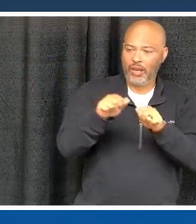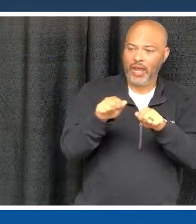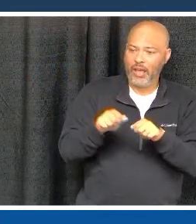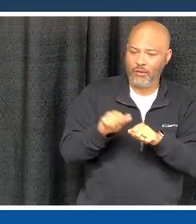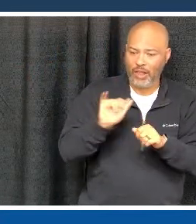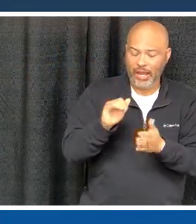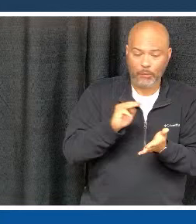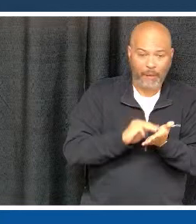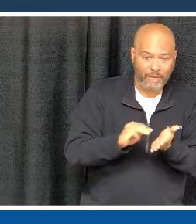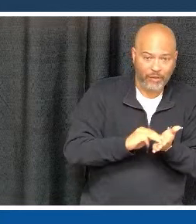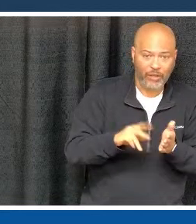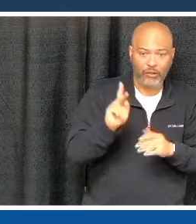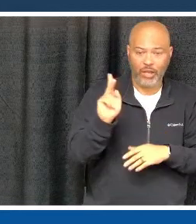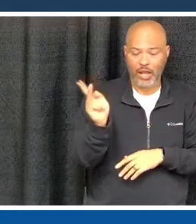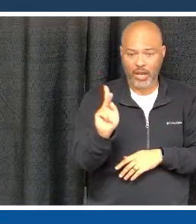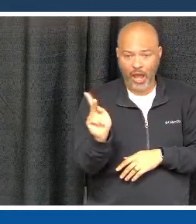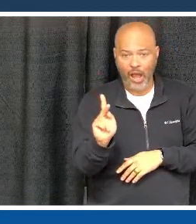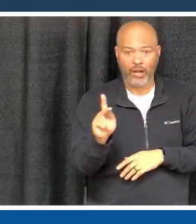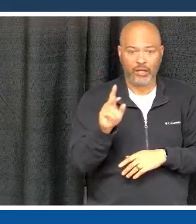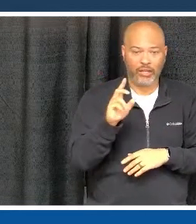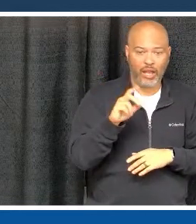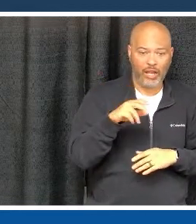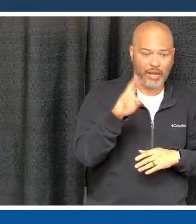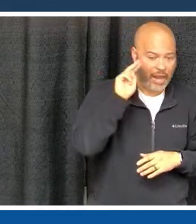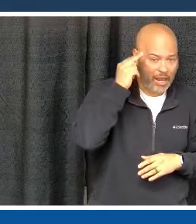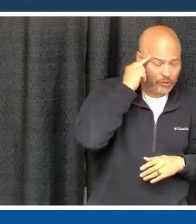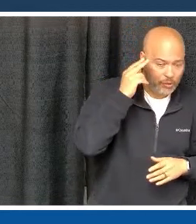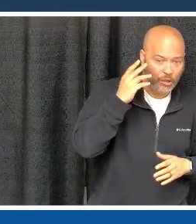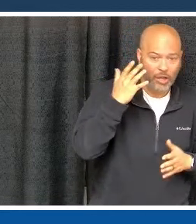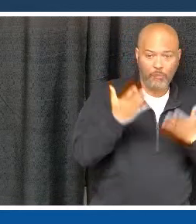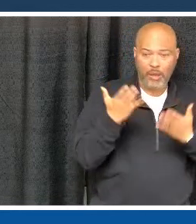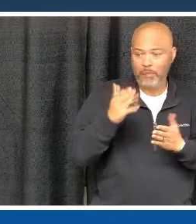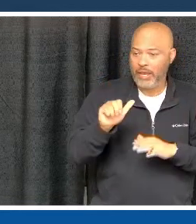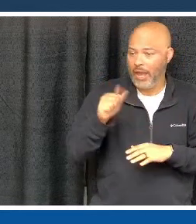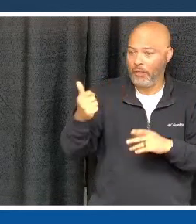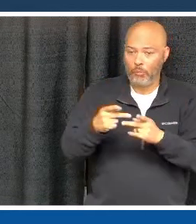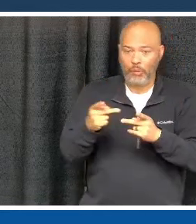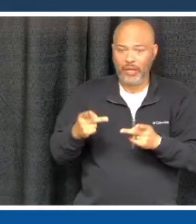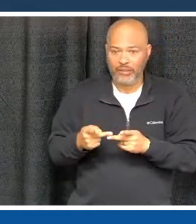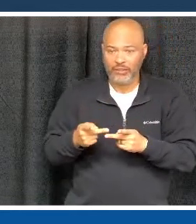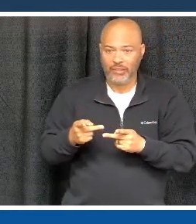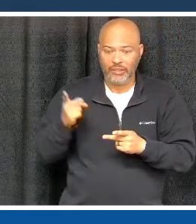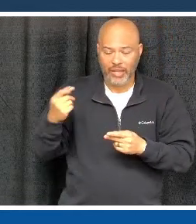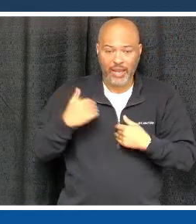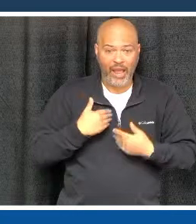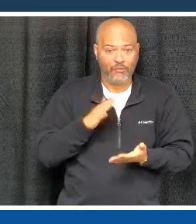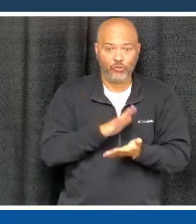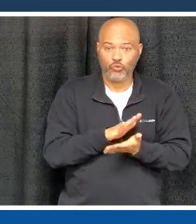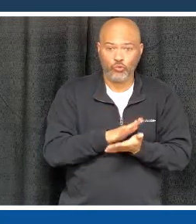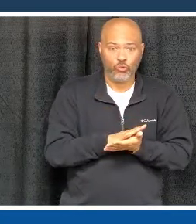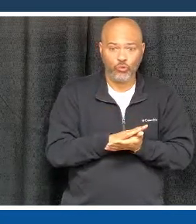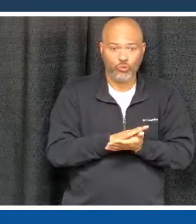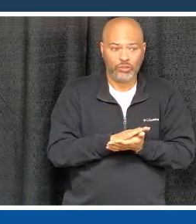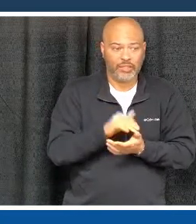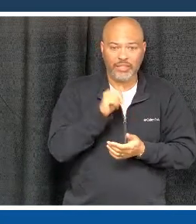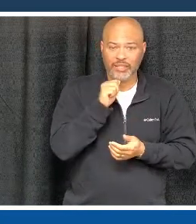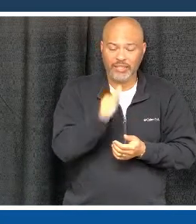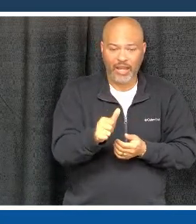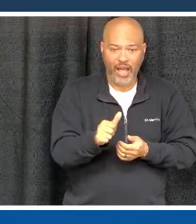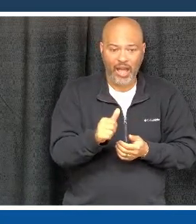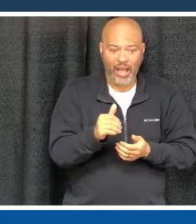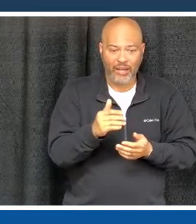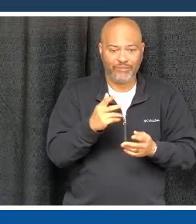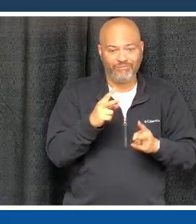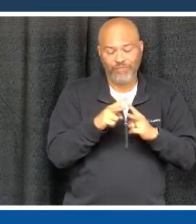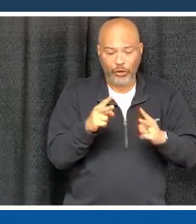like Memphis and Knox County, Davison County, and a lot of other places. They have schools that are not so